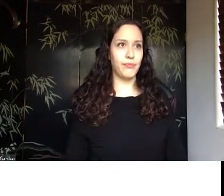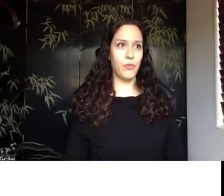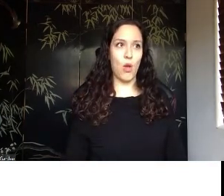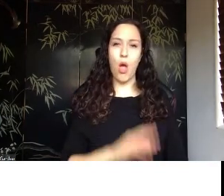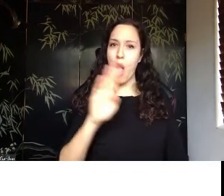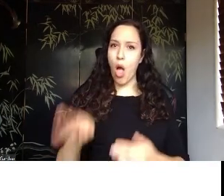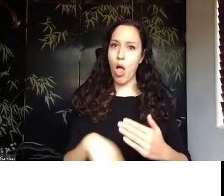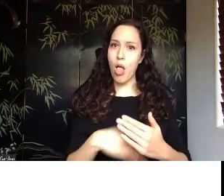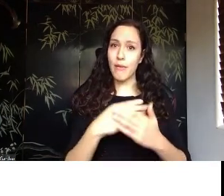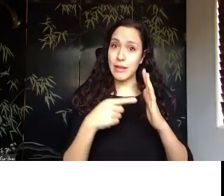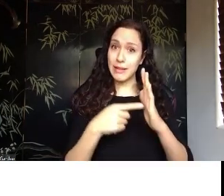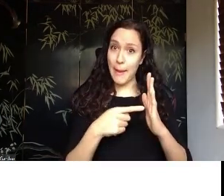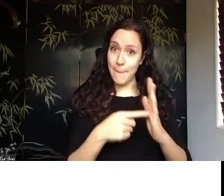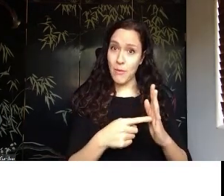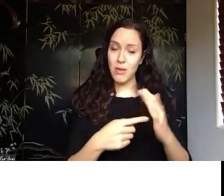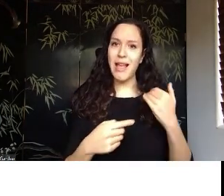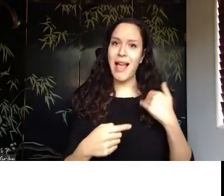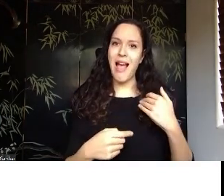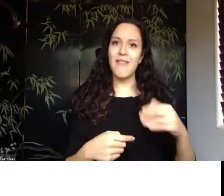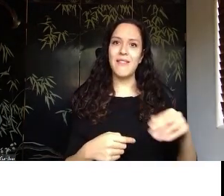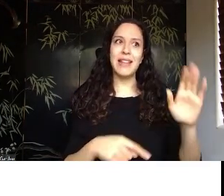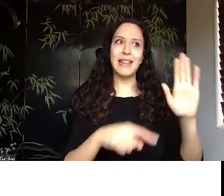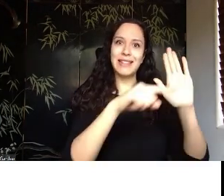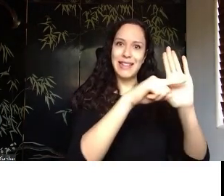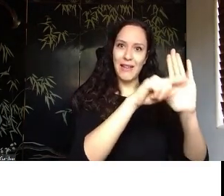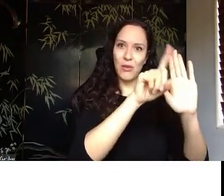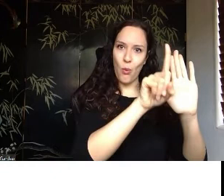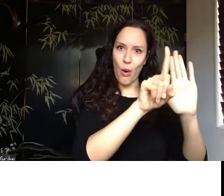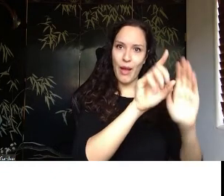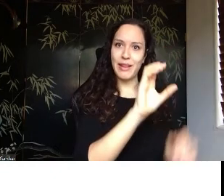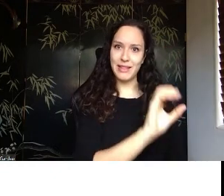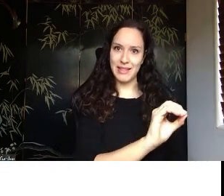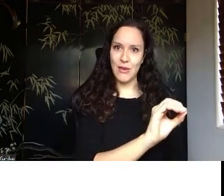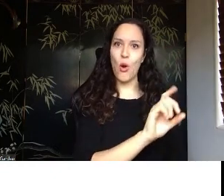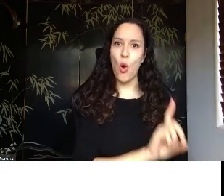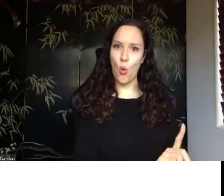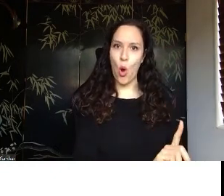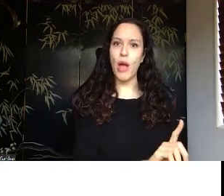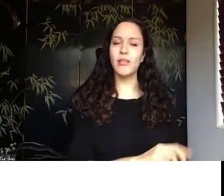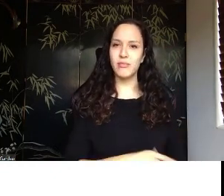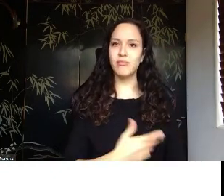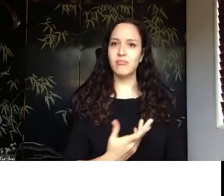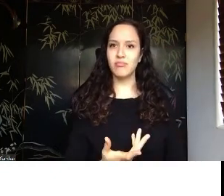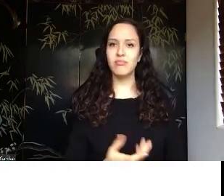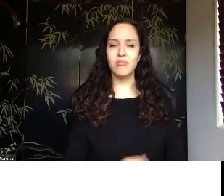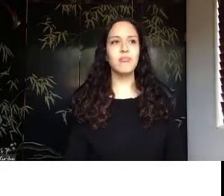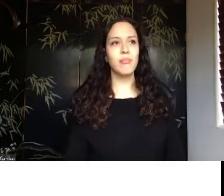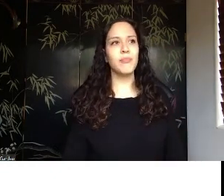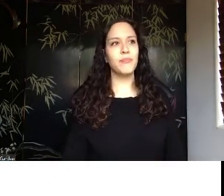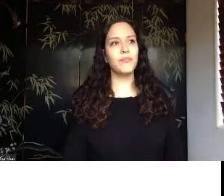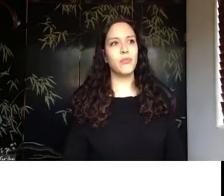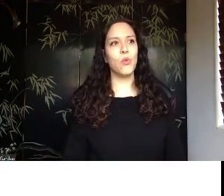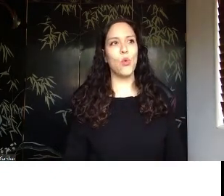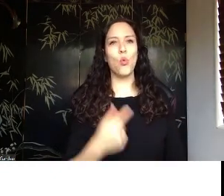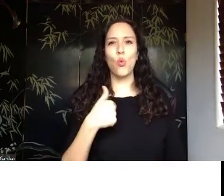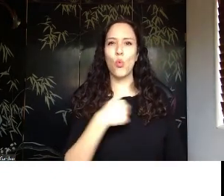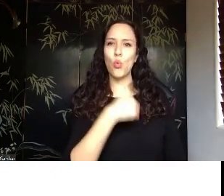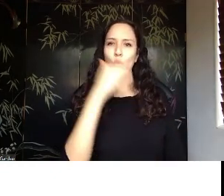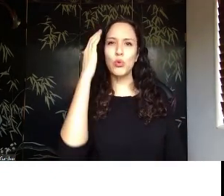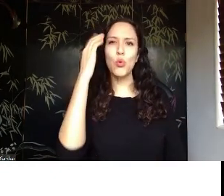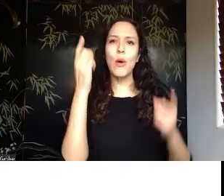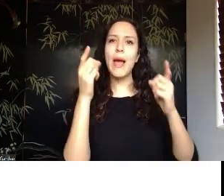our examples did negative 1, 0, and 1. And again, the purpose of that was so that we knew what was happening